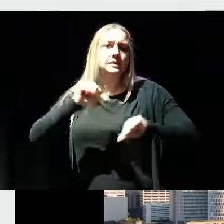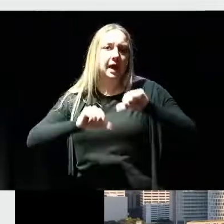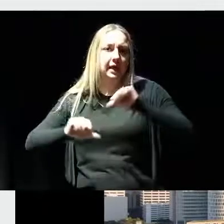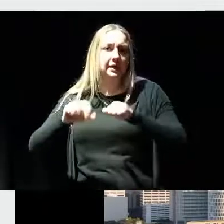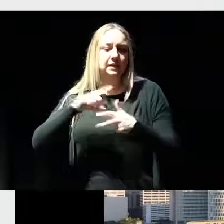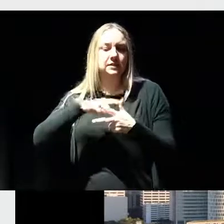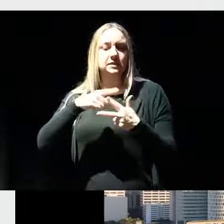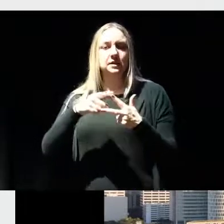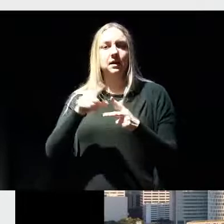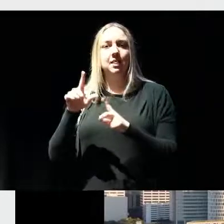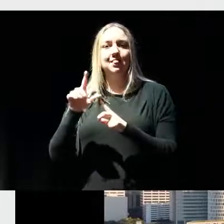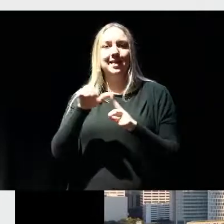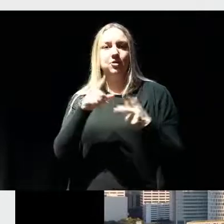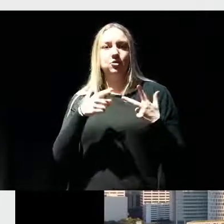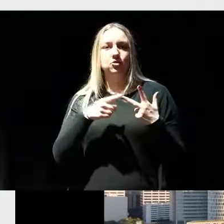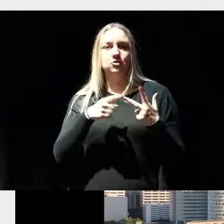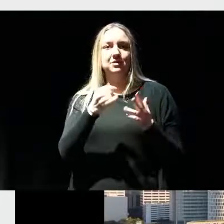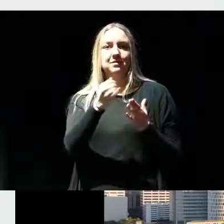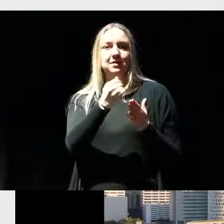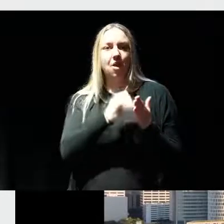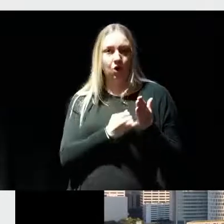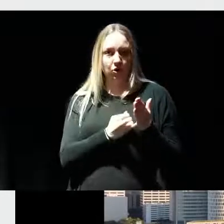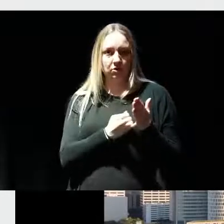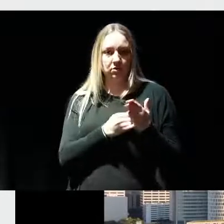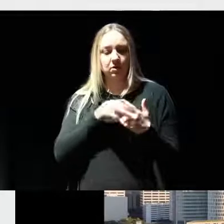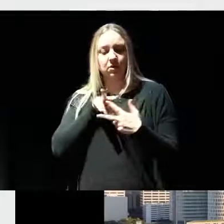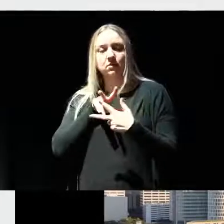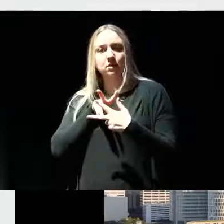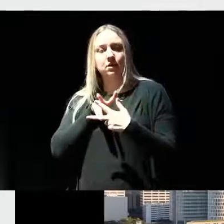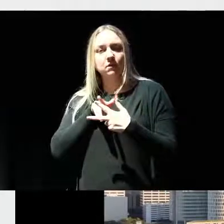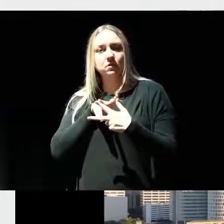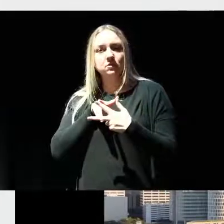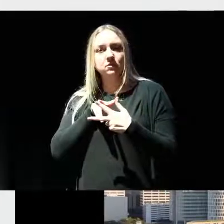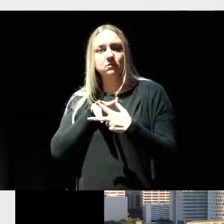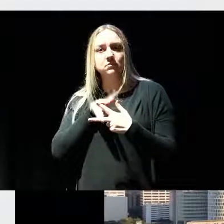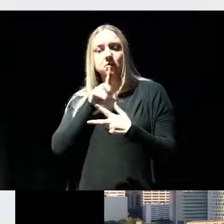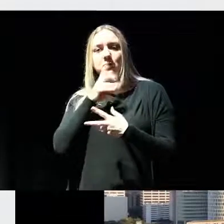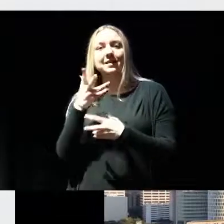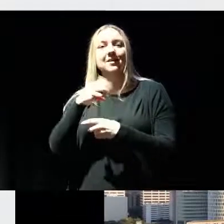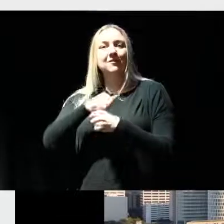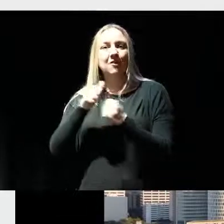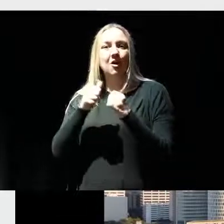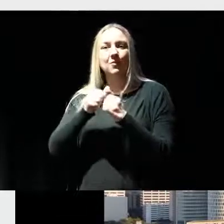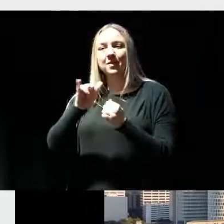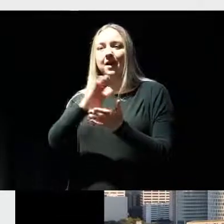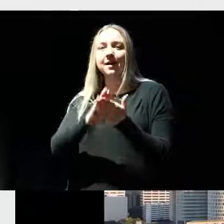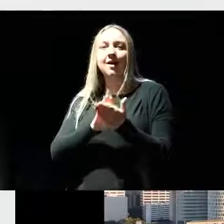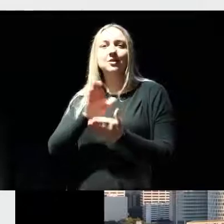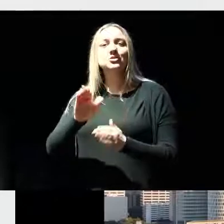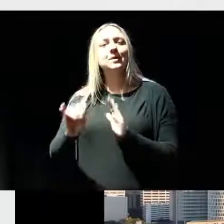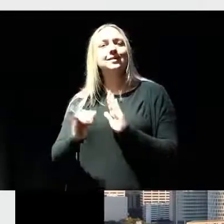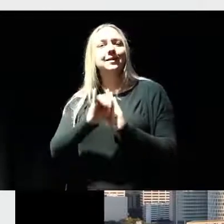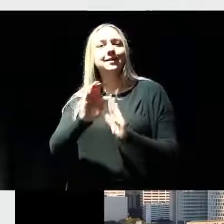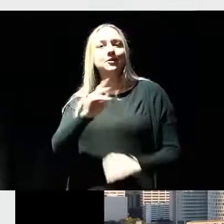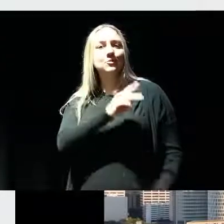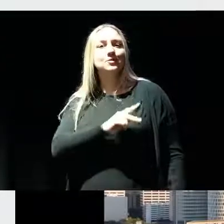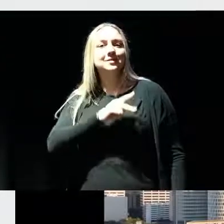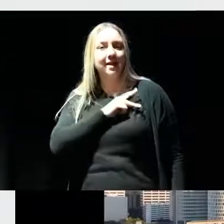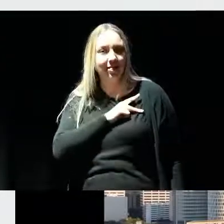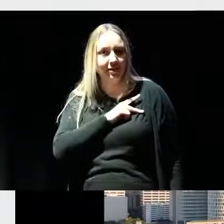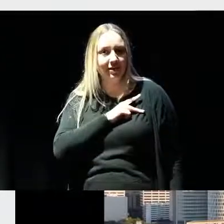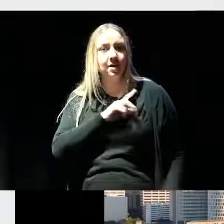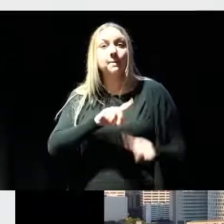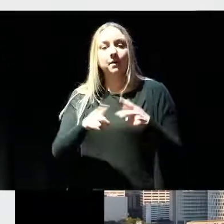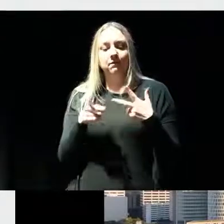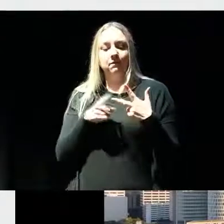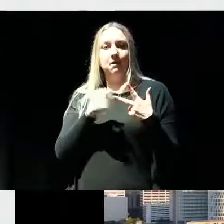art. And science and letters have been a big part of Rice's personality and identity as an institution over the years, but